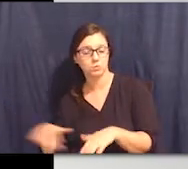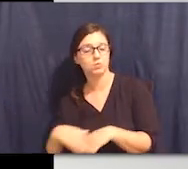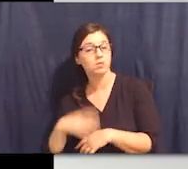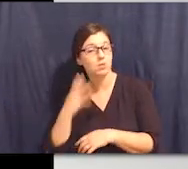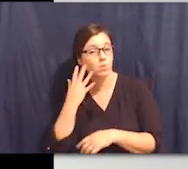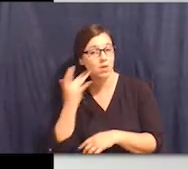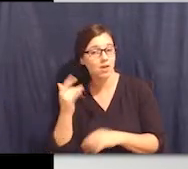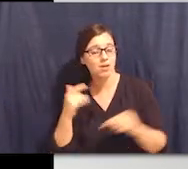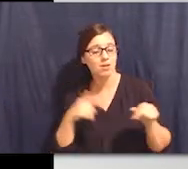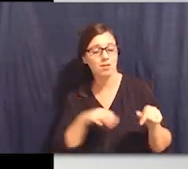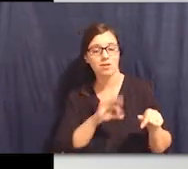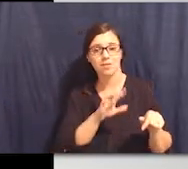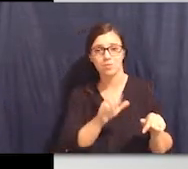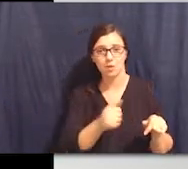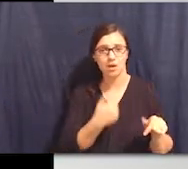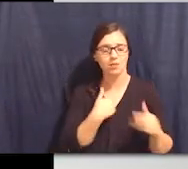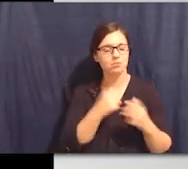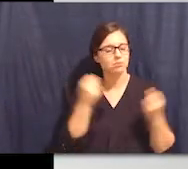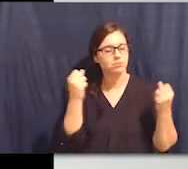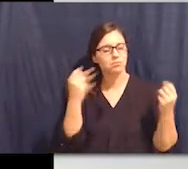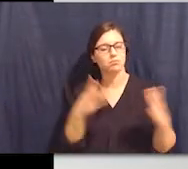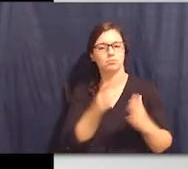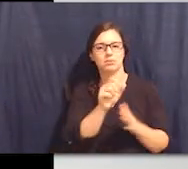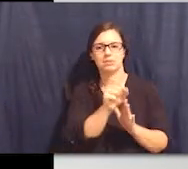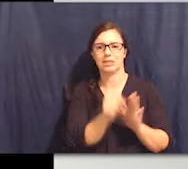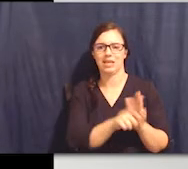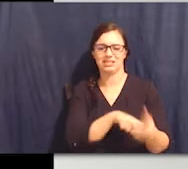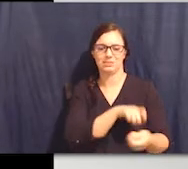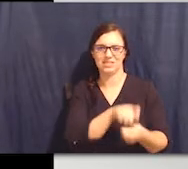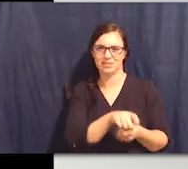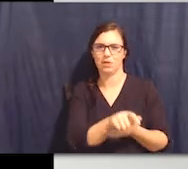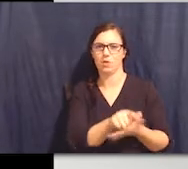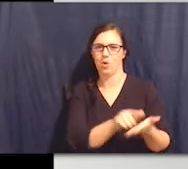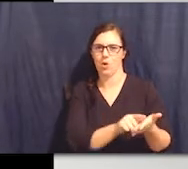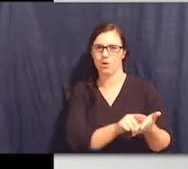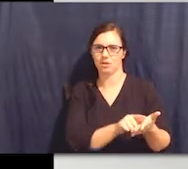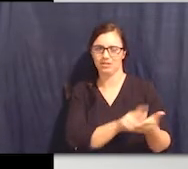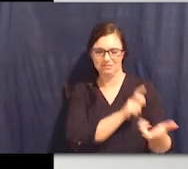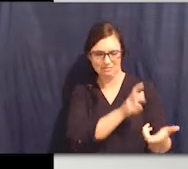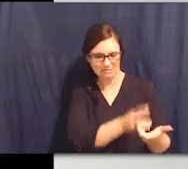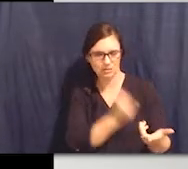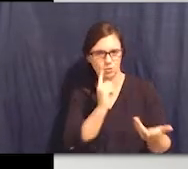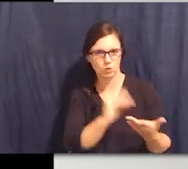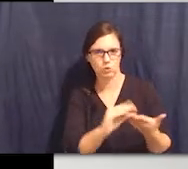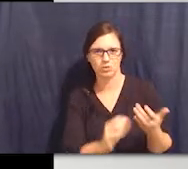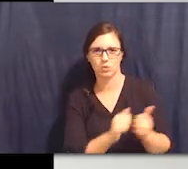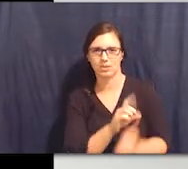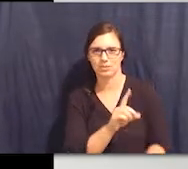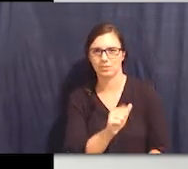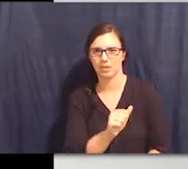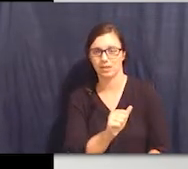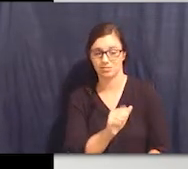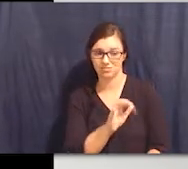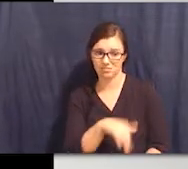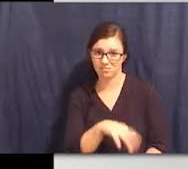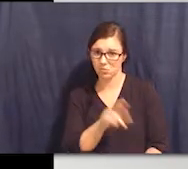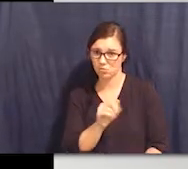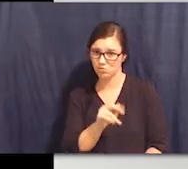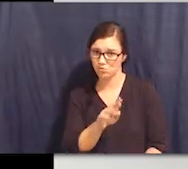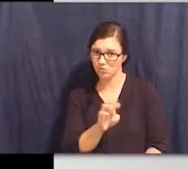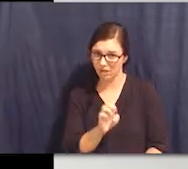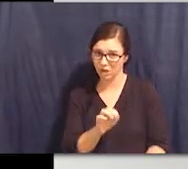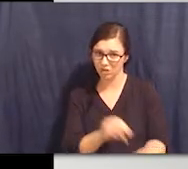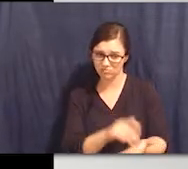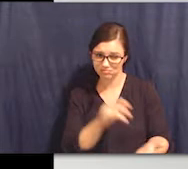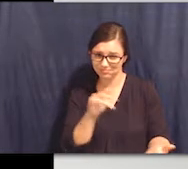has a lot of state-specific laws that are specific to students with disabilities. That's unusual for a state, and I think it's